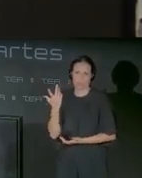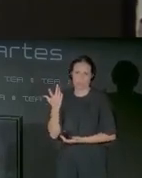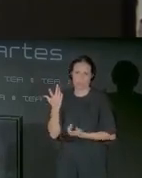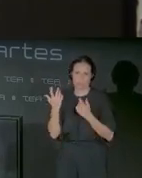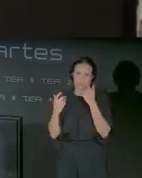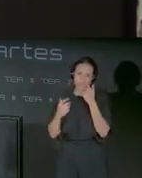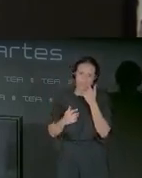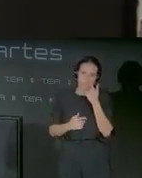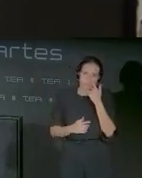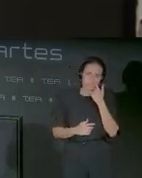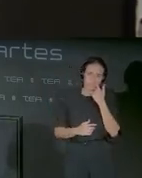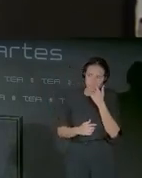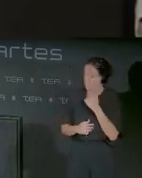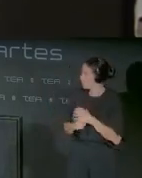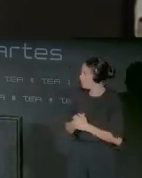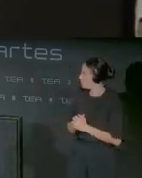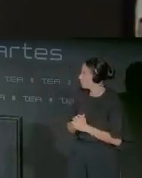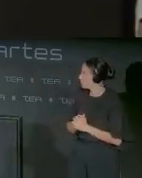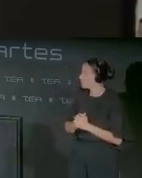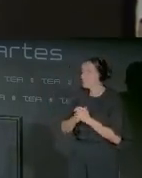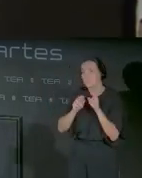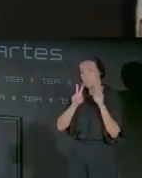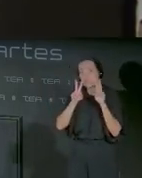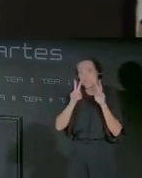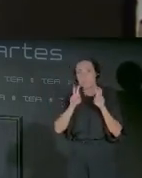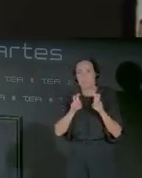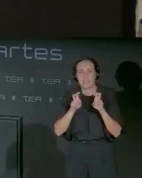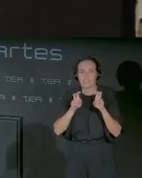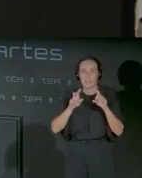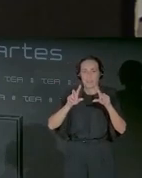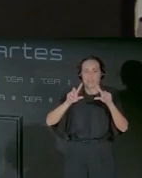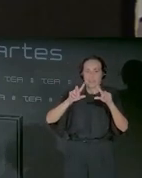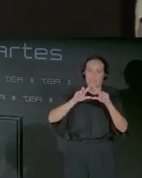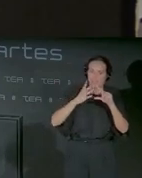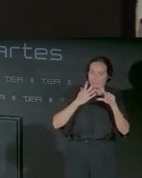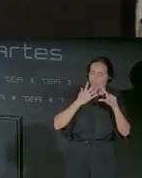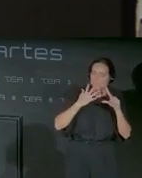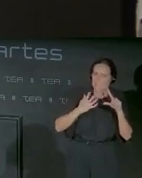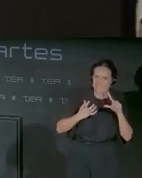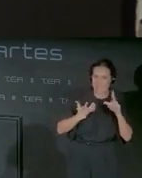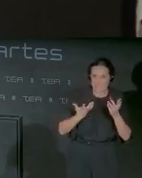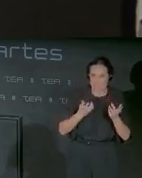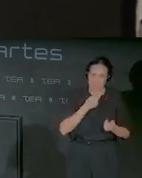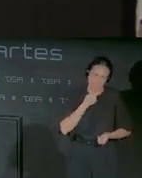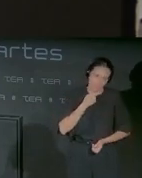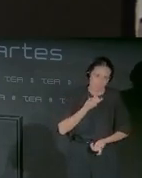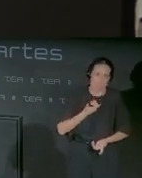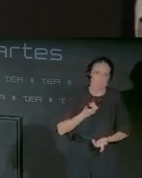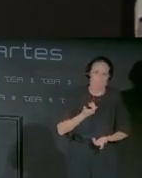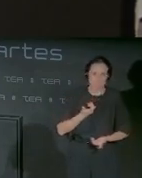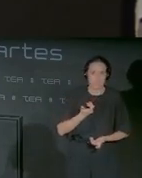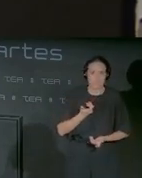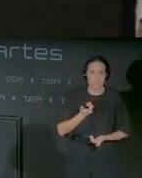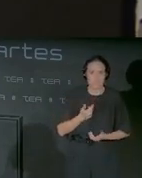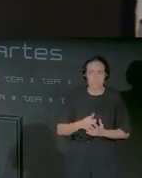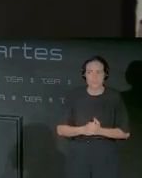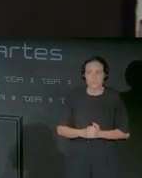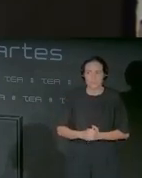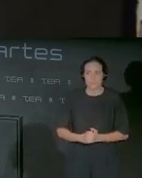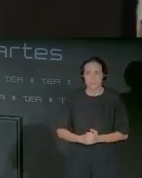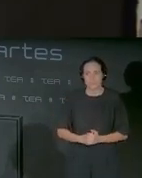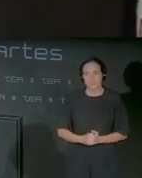support. And this is what we want. Like, we don't want a Netflix original that are maybe in Swedish, but actually it's a US,